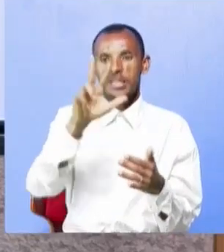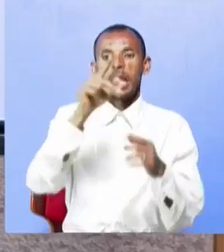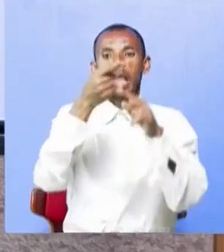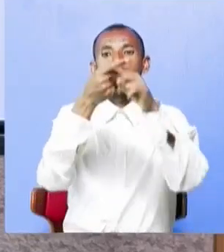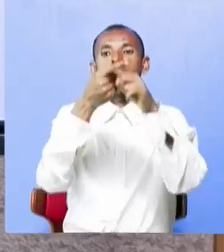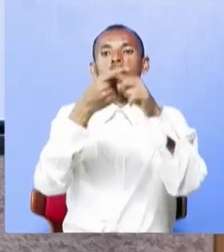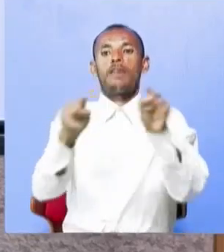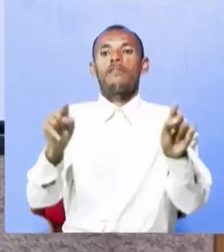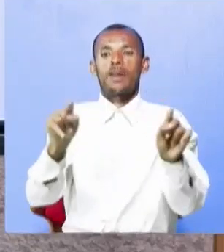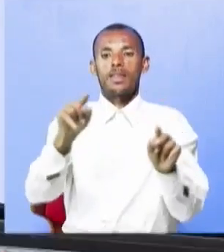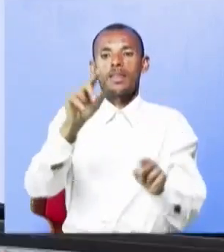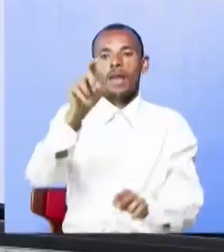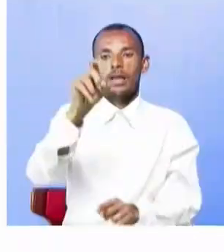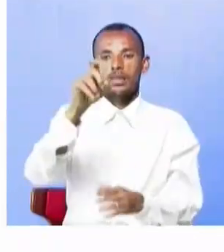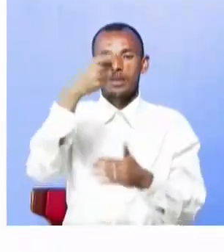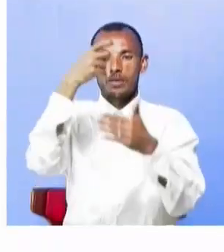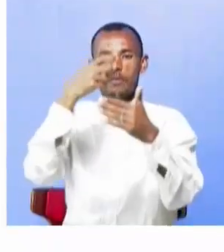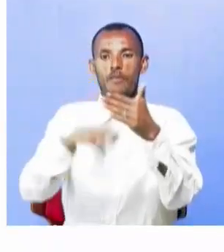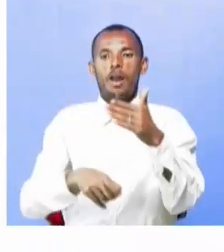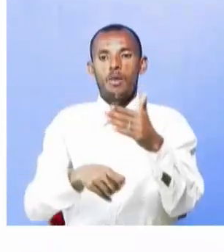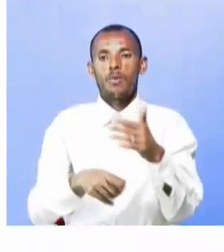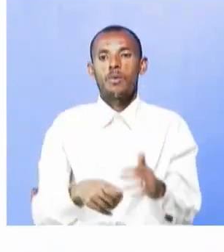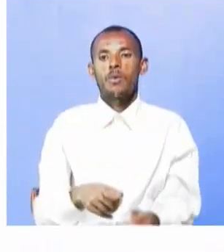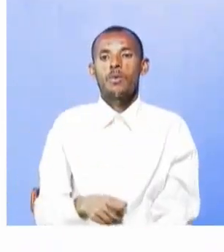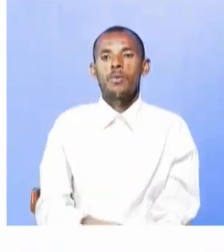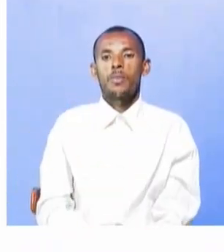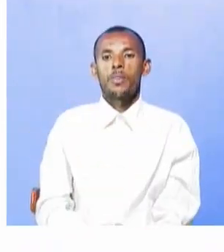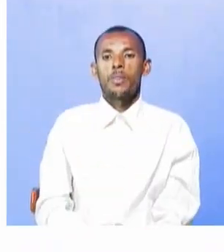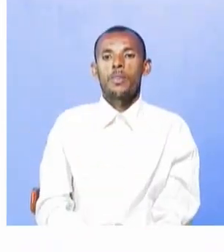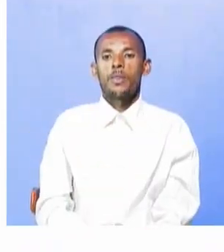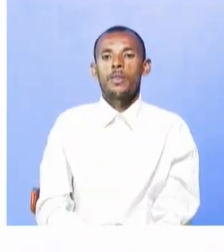different x values, okay? Take